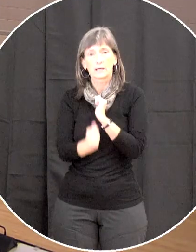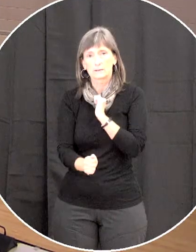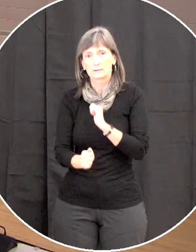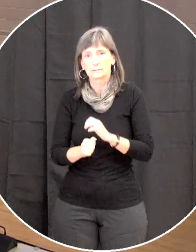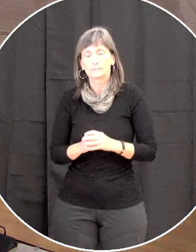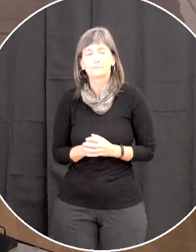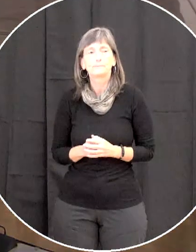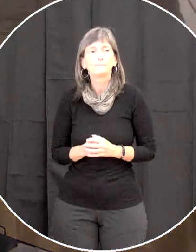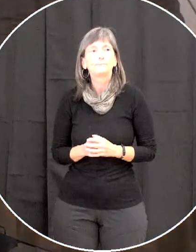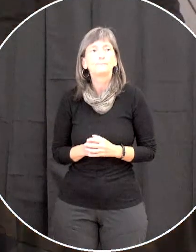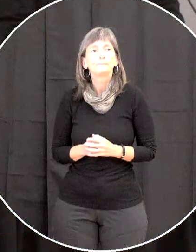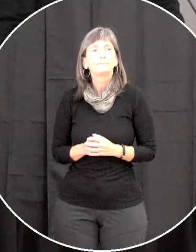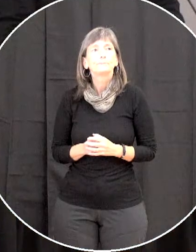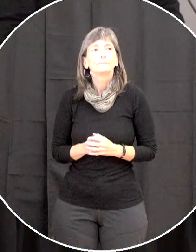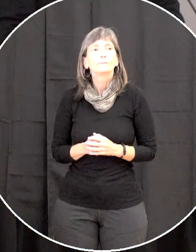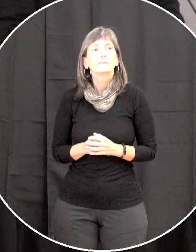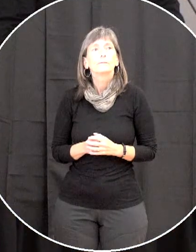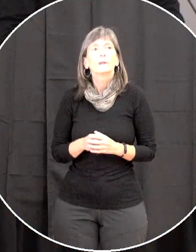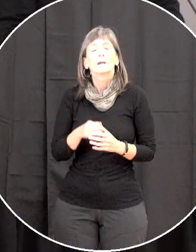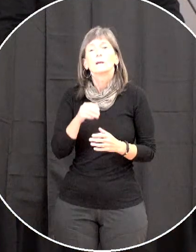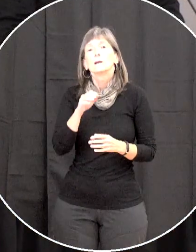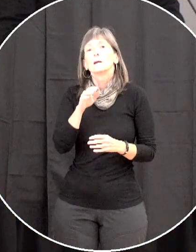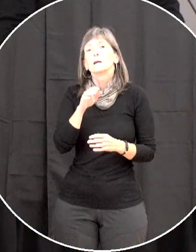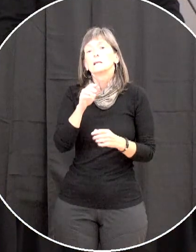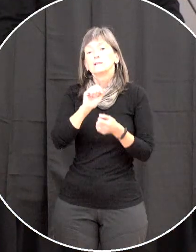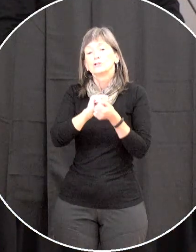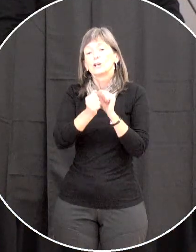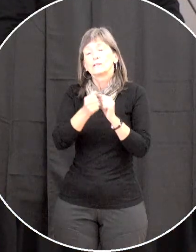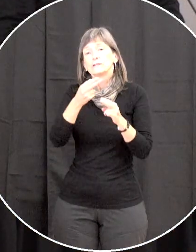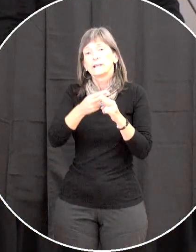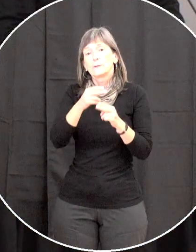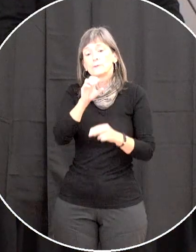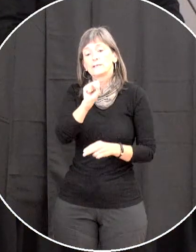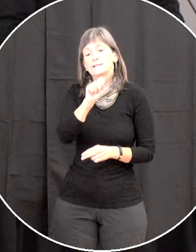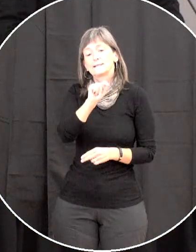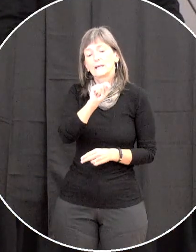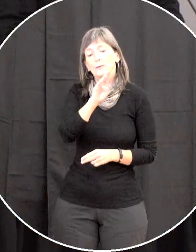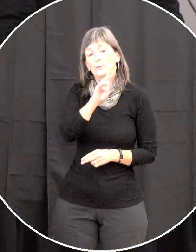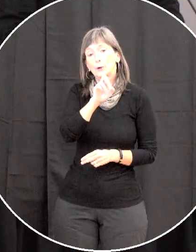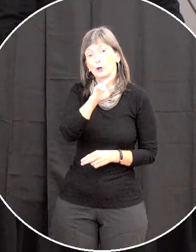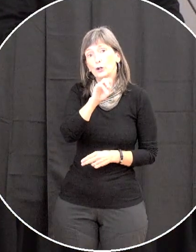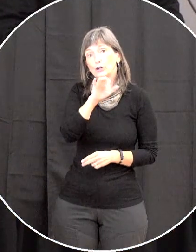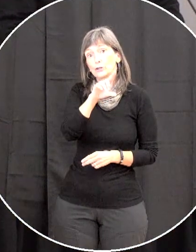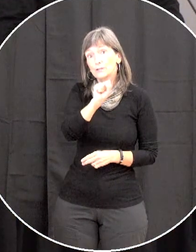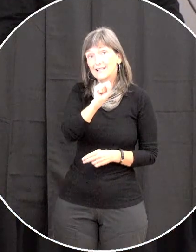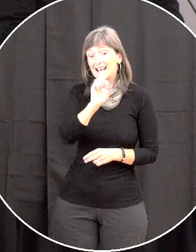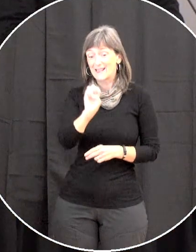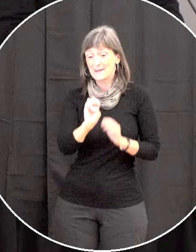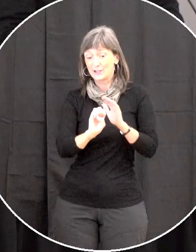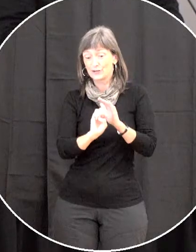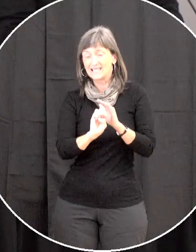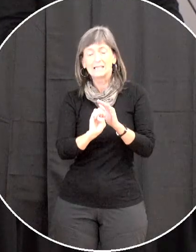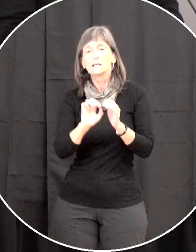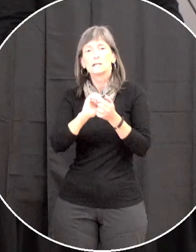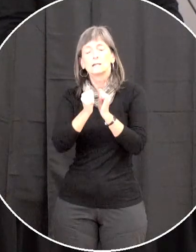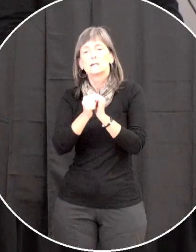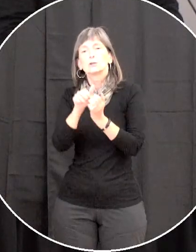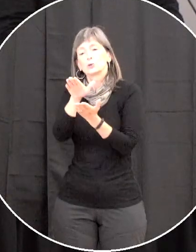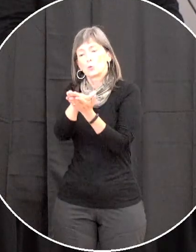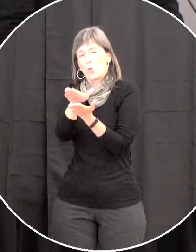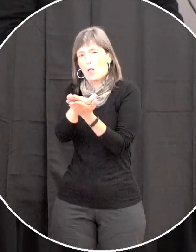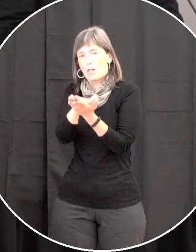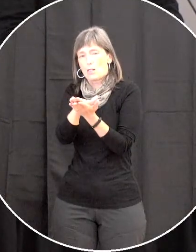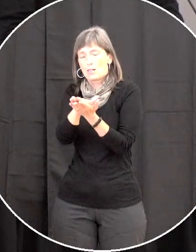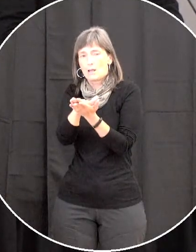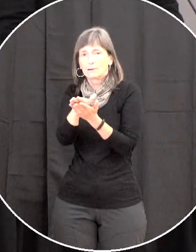carries. The next motion is the board approve the renaming of St. Bernard's Elementary to St. Bernard's School, as recommended by the Finance and